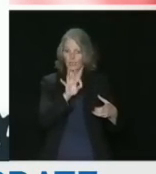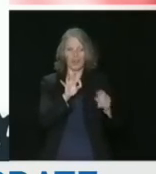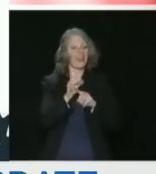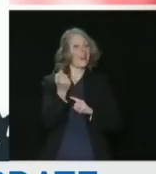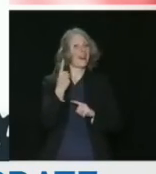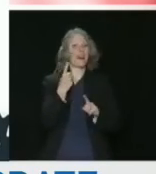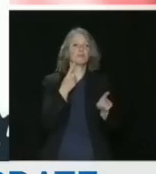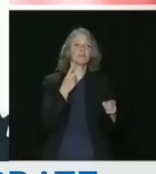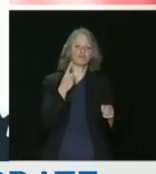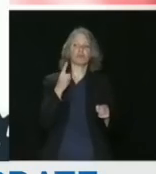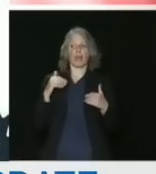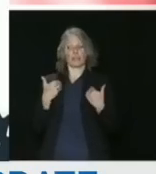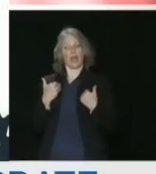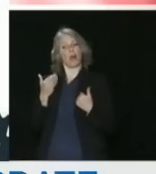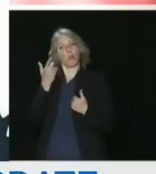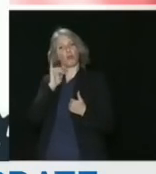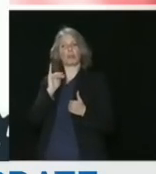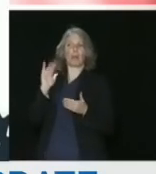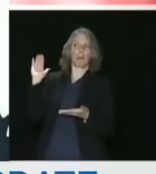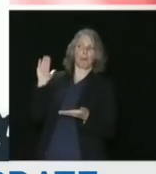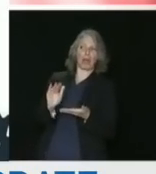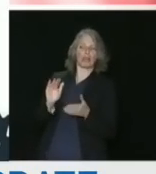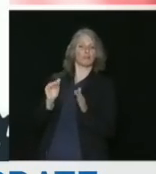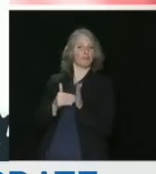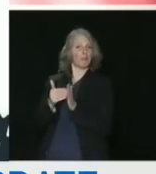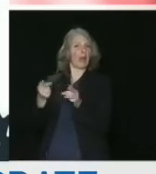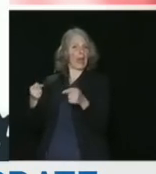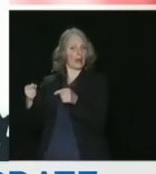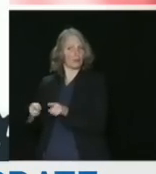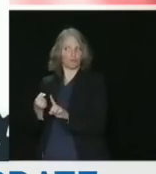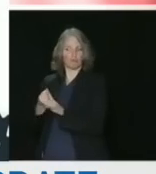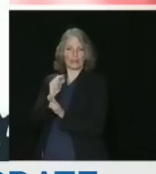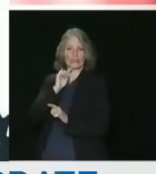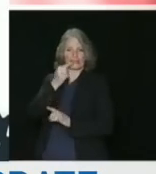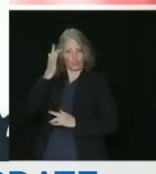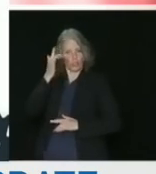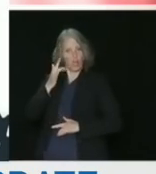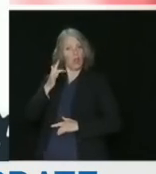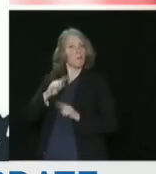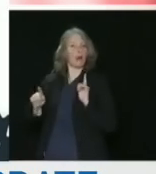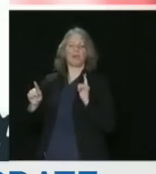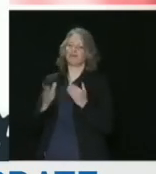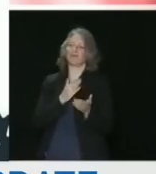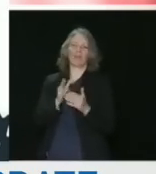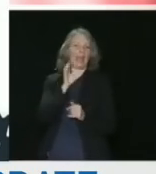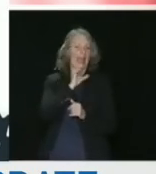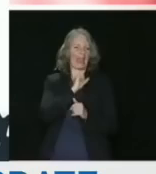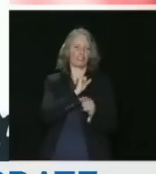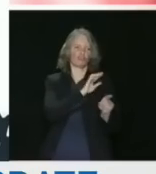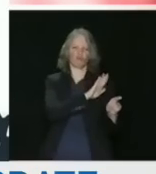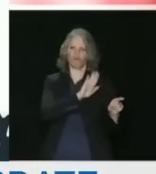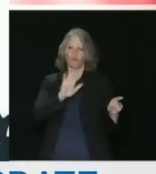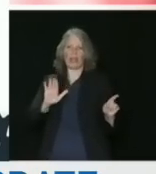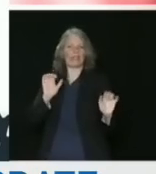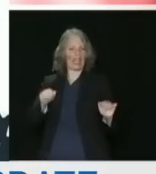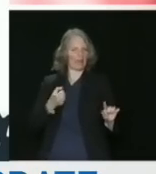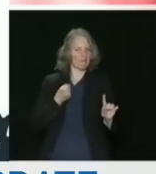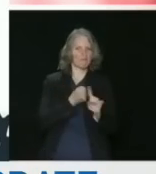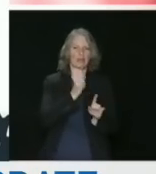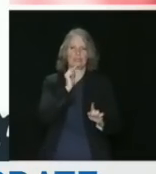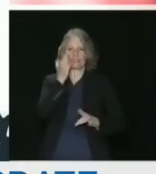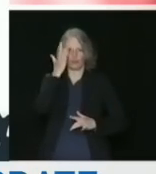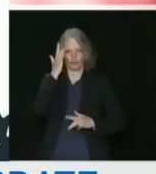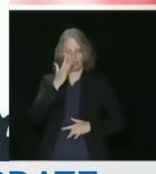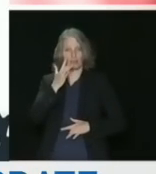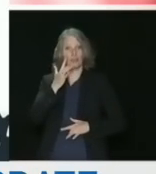is formulaire less common in younger COVID-19 age peut se groups, présenter à a tout serious âge or très prolonged illness sévère can et occur at accueille des any cas age, du and there variant are emerging B117 concerns